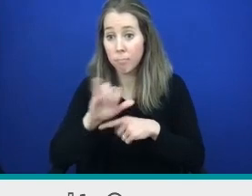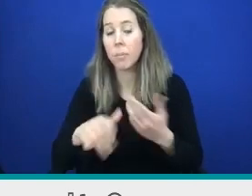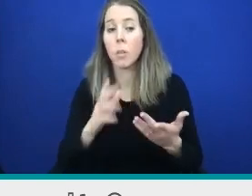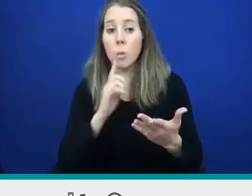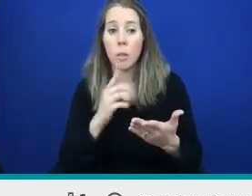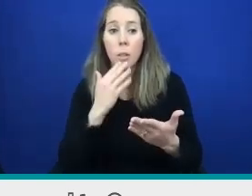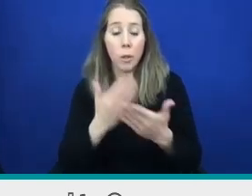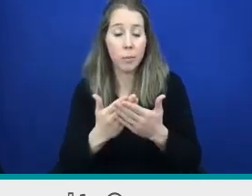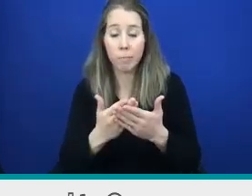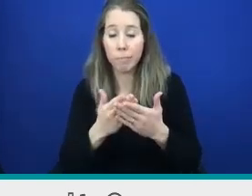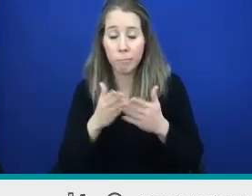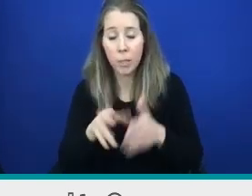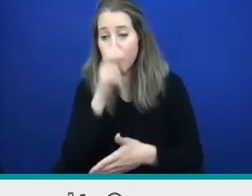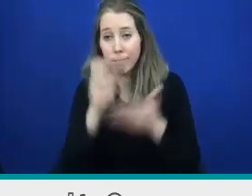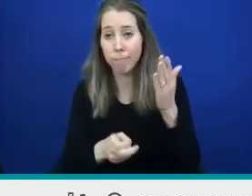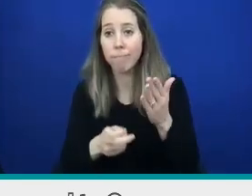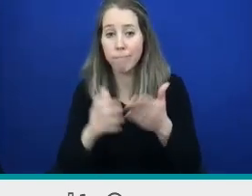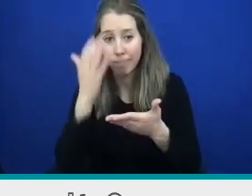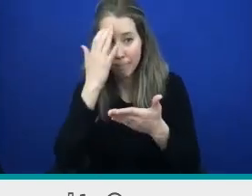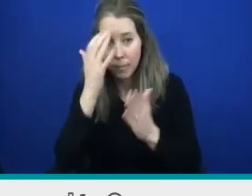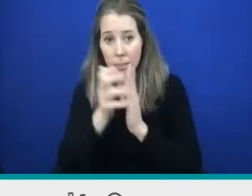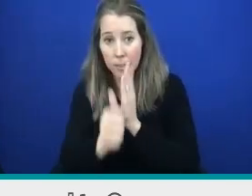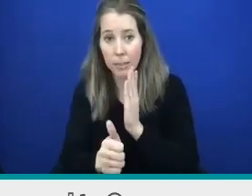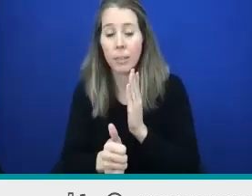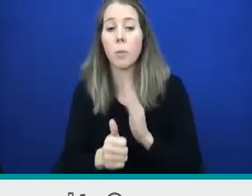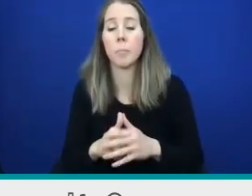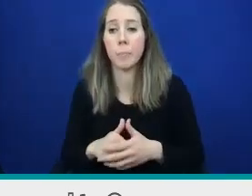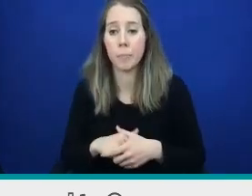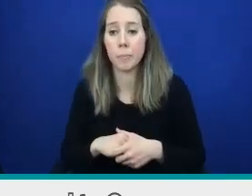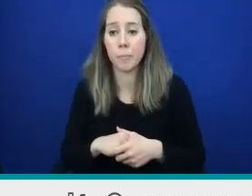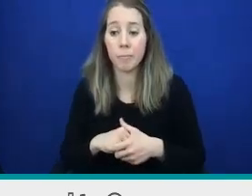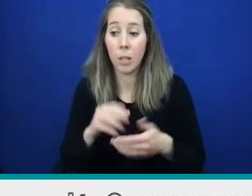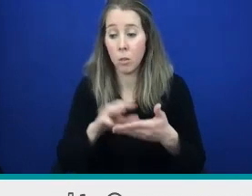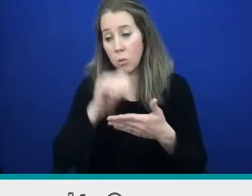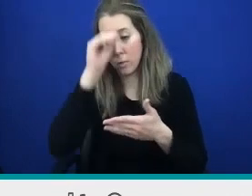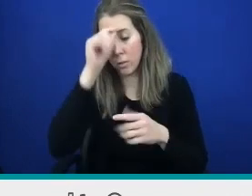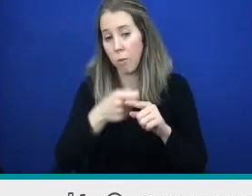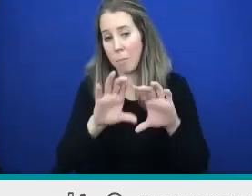physical practice of the skill and their knowledge that they've gained in the classroom.